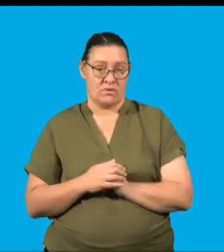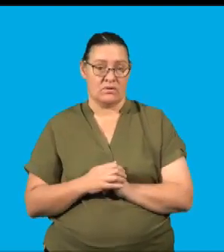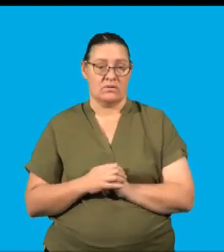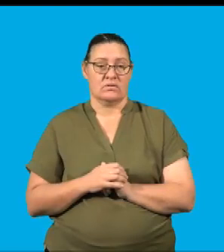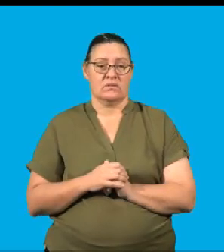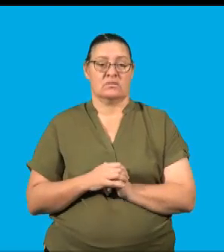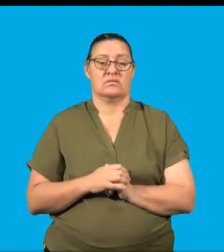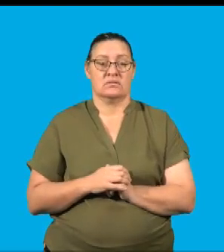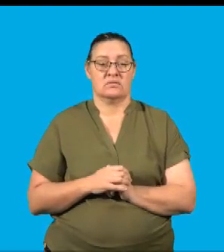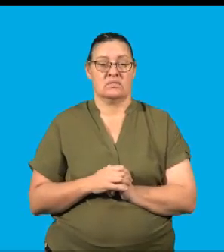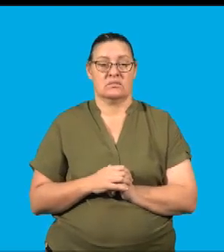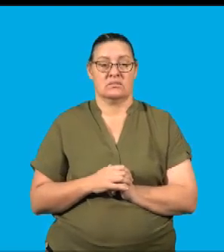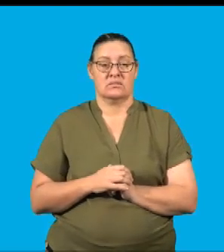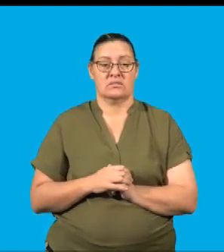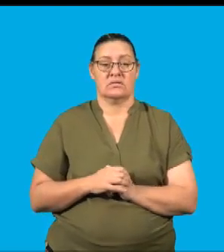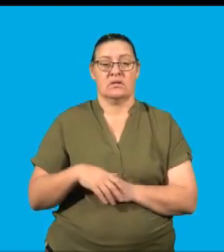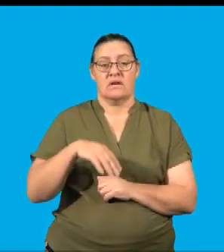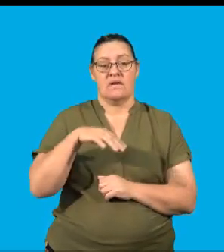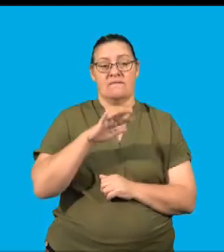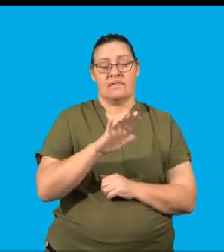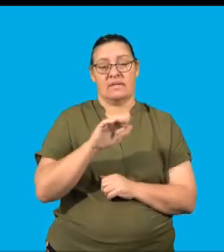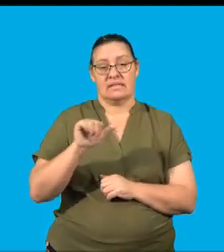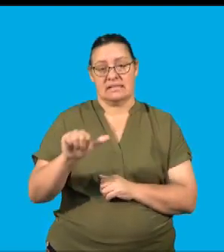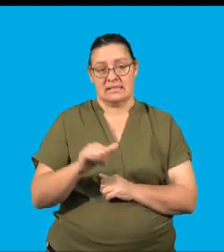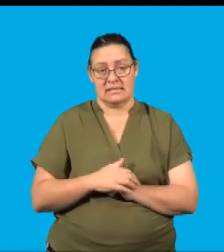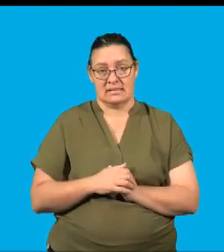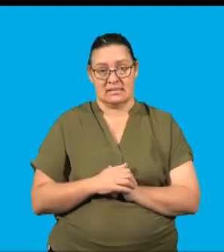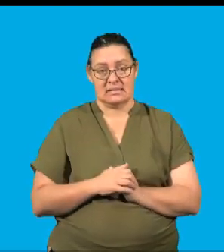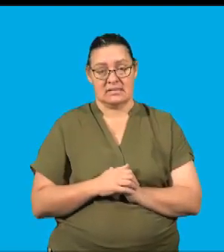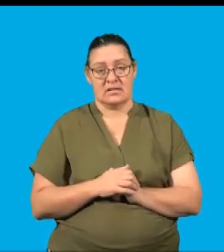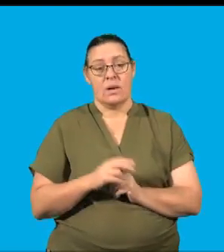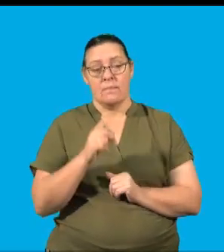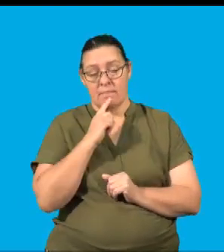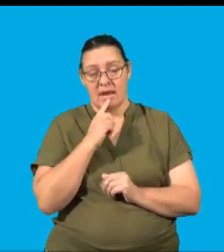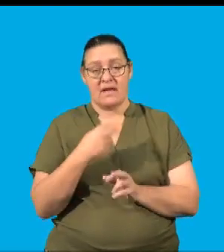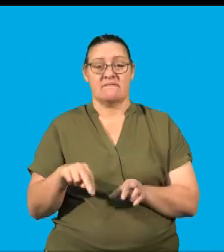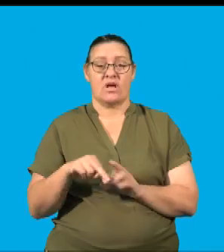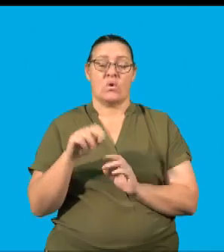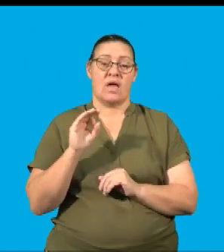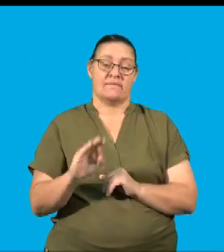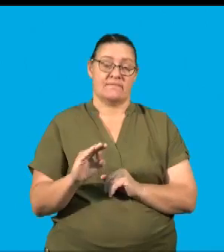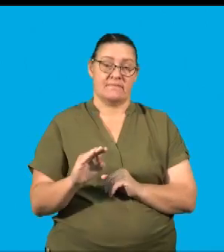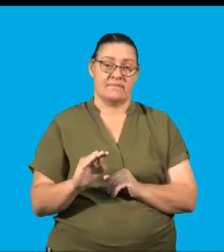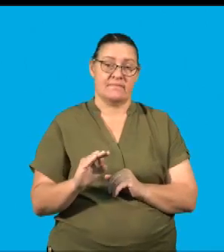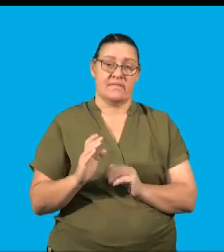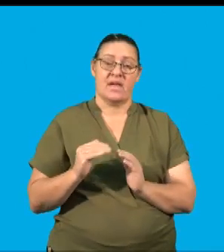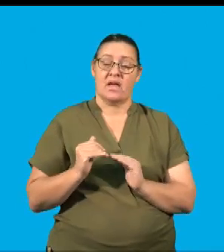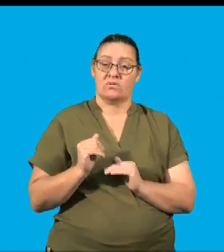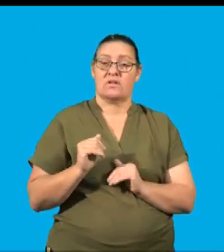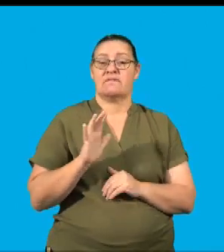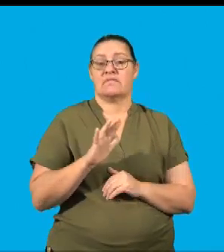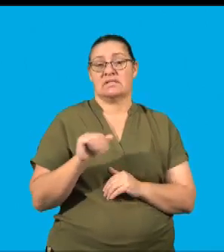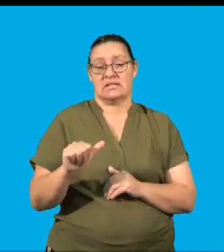60. 60 minus 4, the answer is 56. Meaning that the value of F is equals